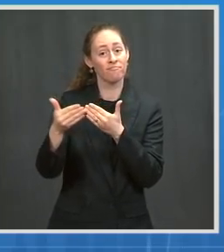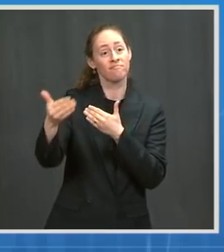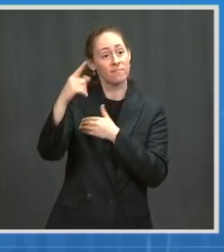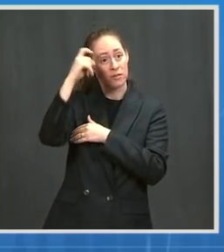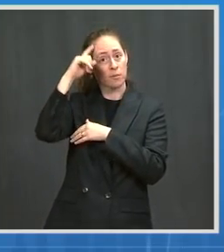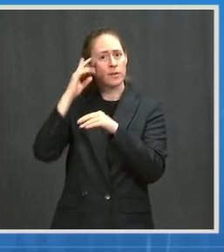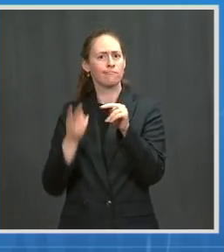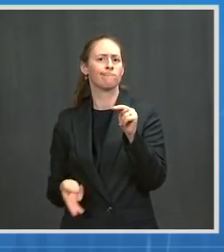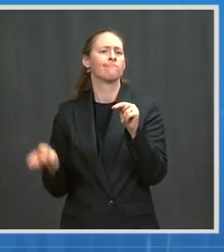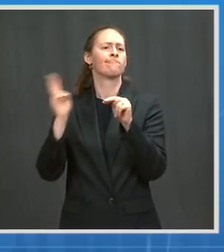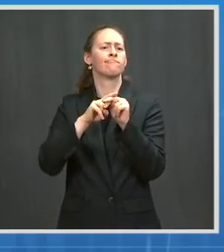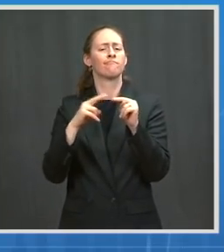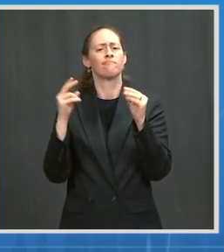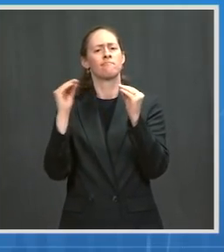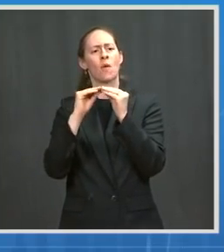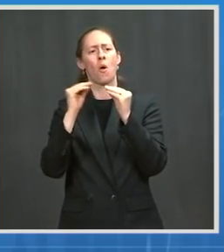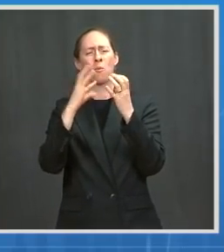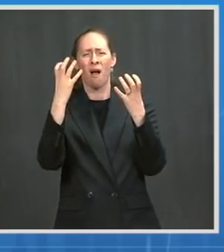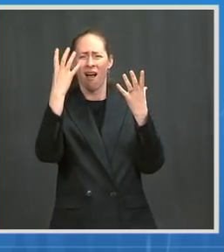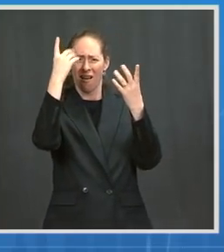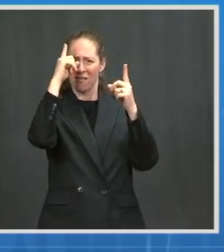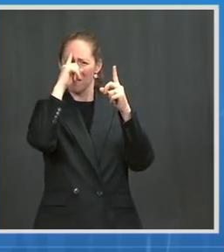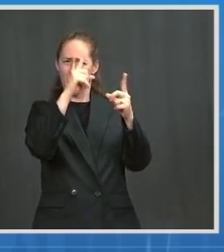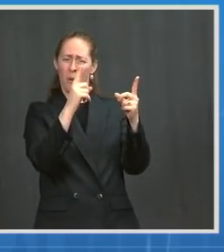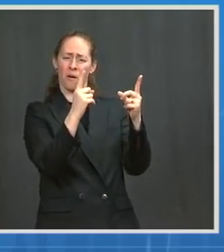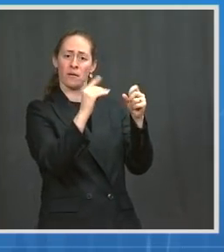lead the fight to end the pandemic across the globe.